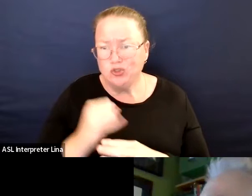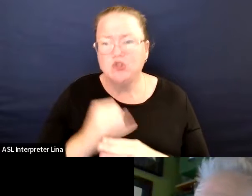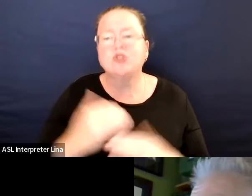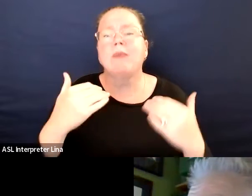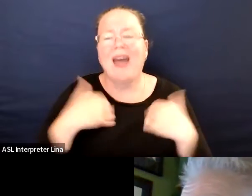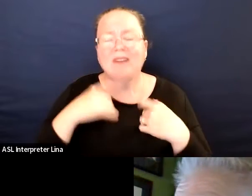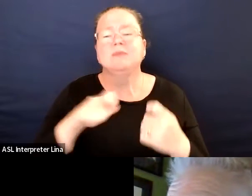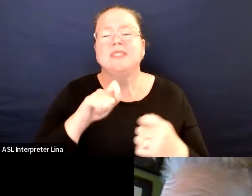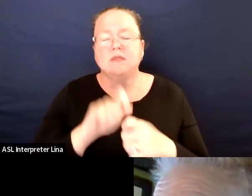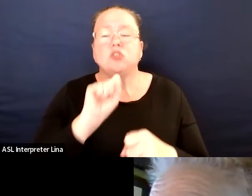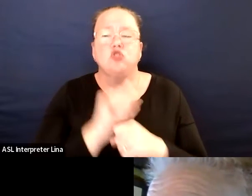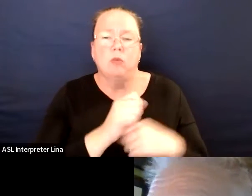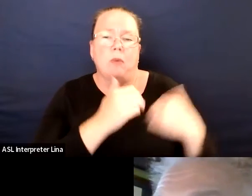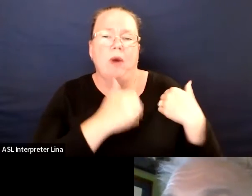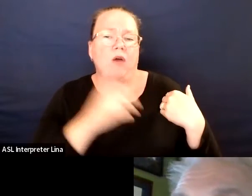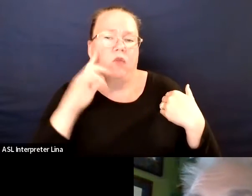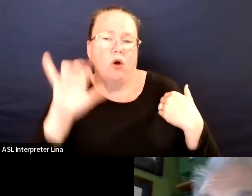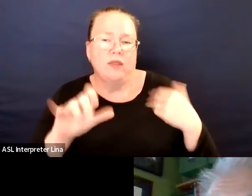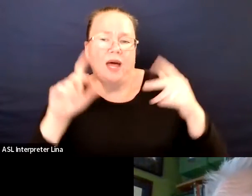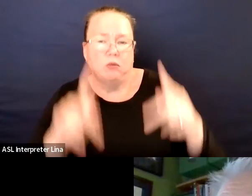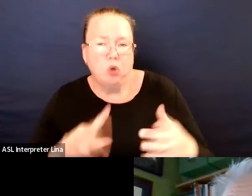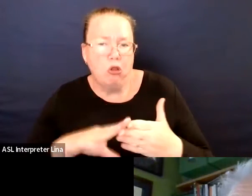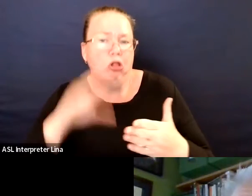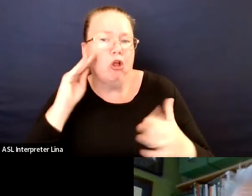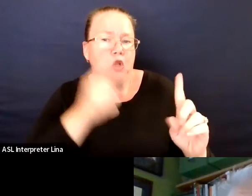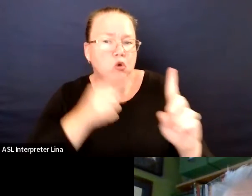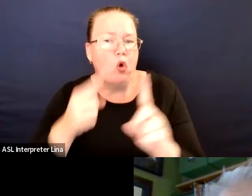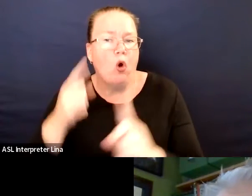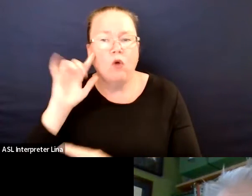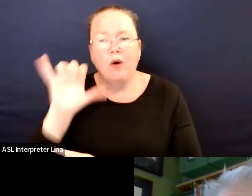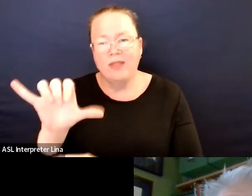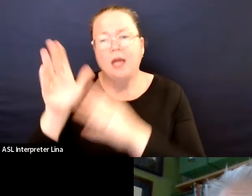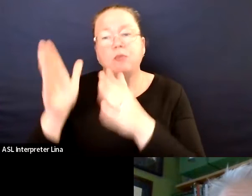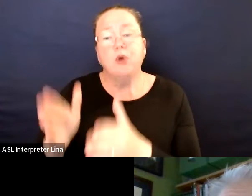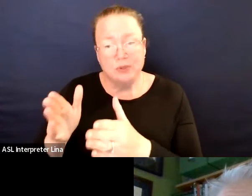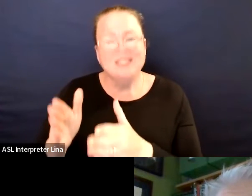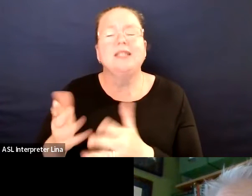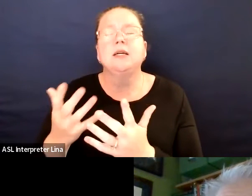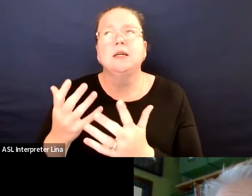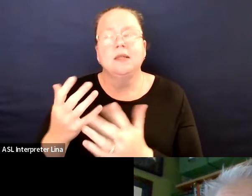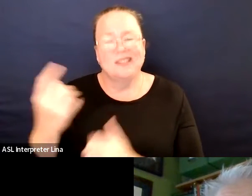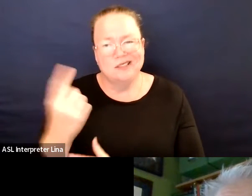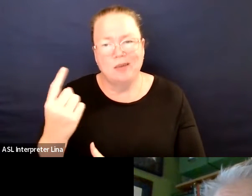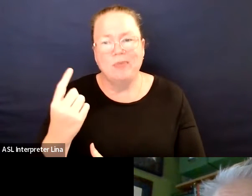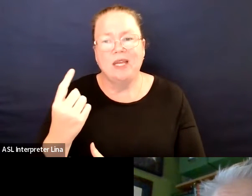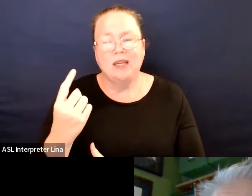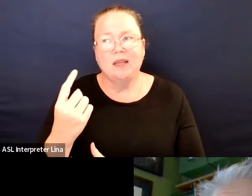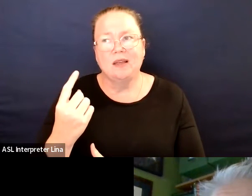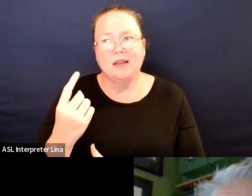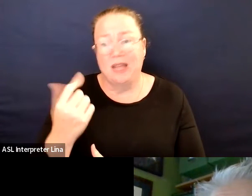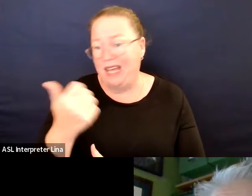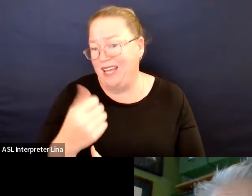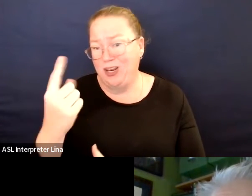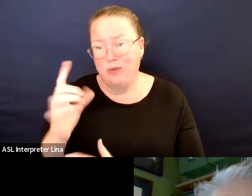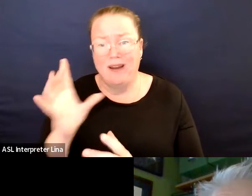specific job duties for that person, learning objectives for that person. You know, one of the things that anybody hates